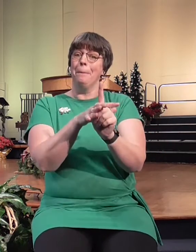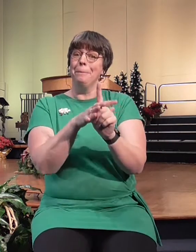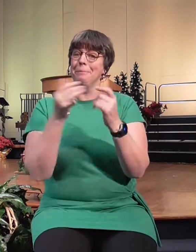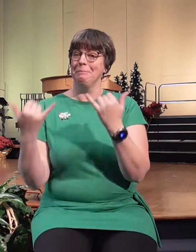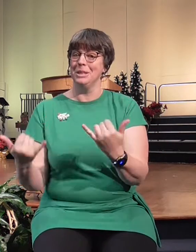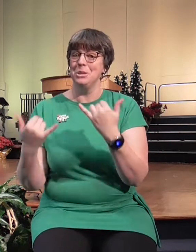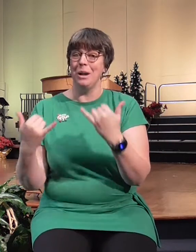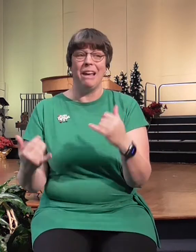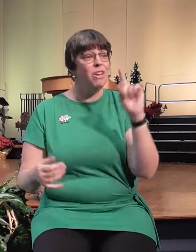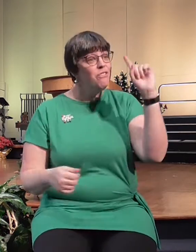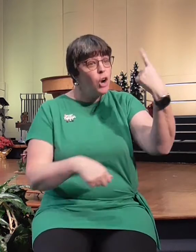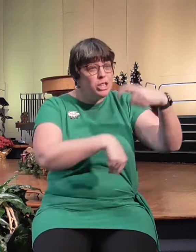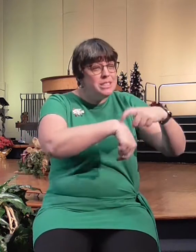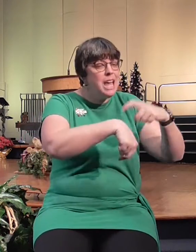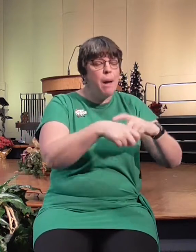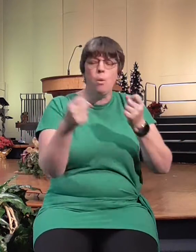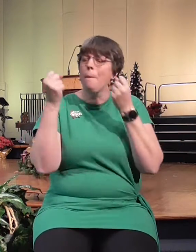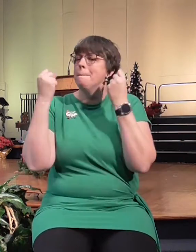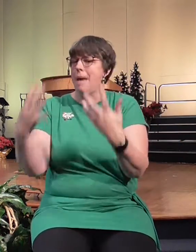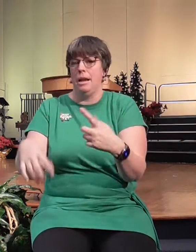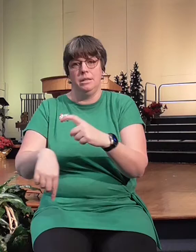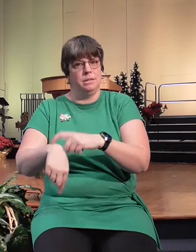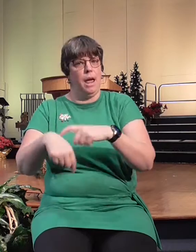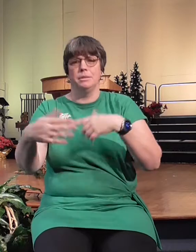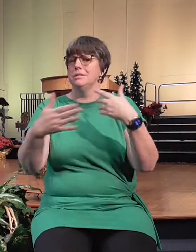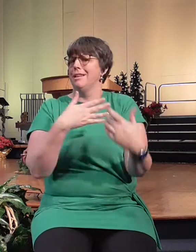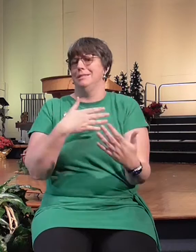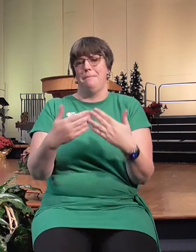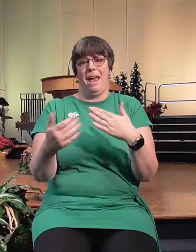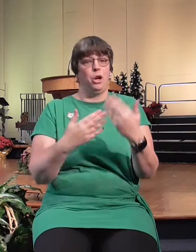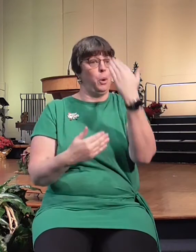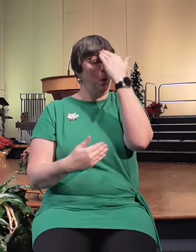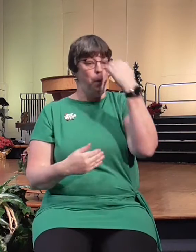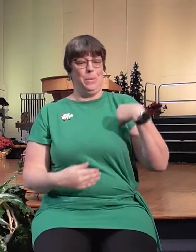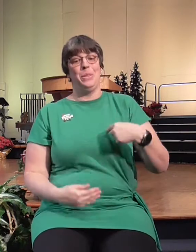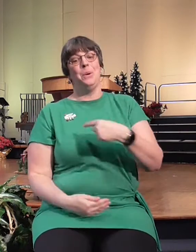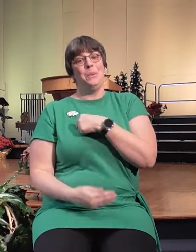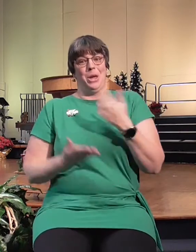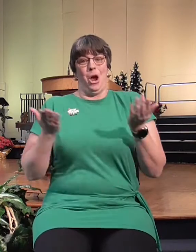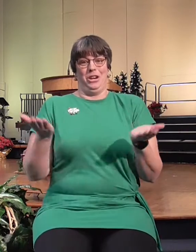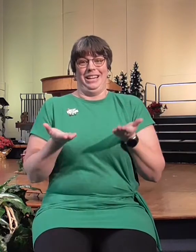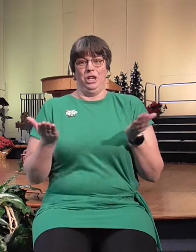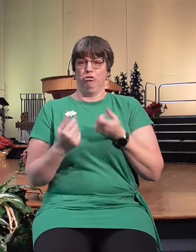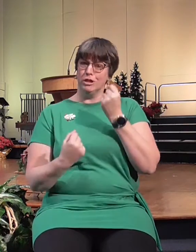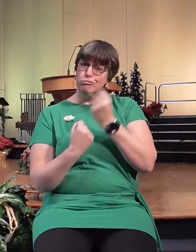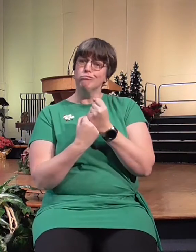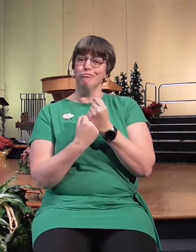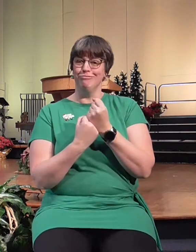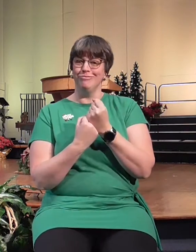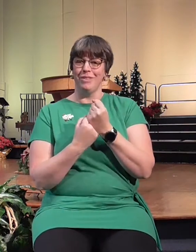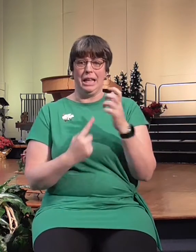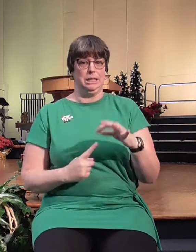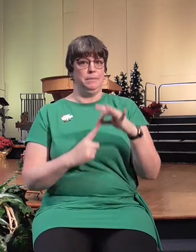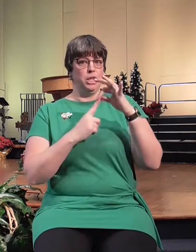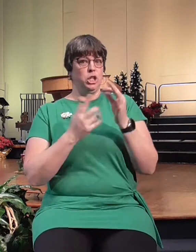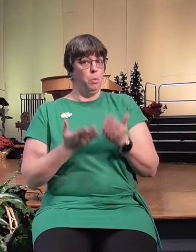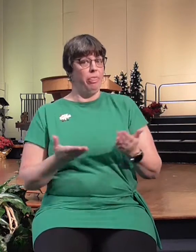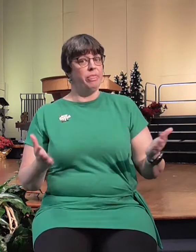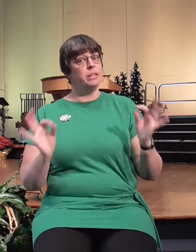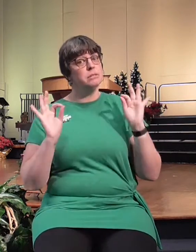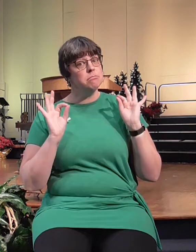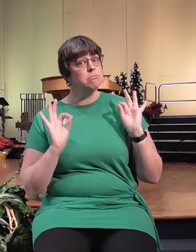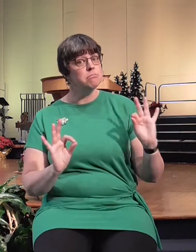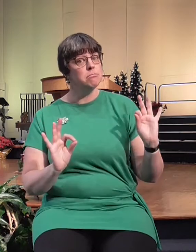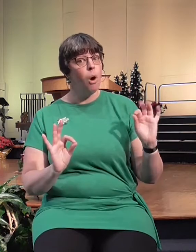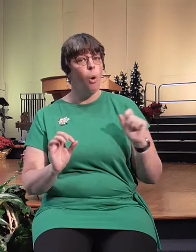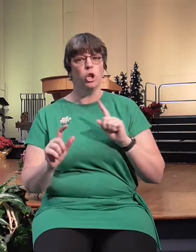us or you've been here many, many times. Just know that we are here to lift each other up. And especially when things are going